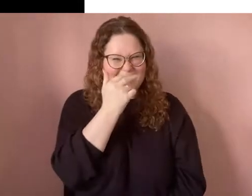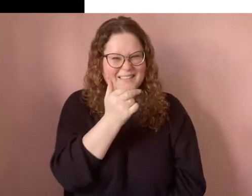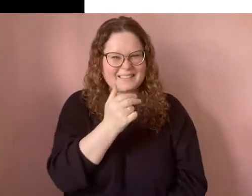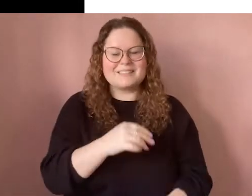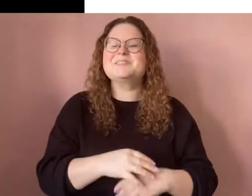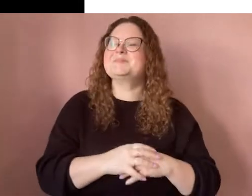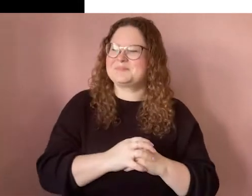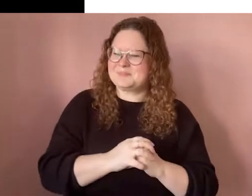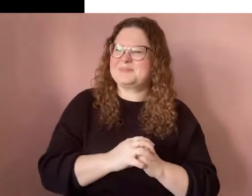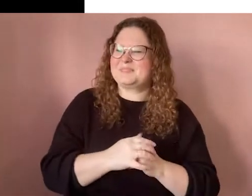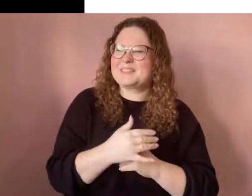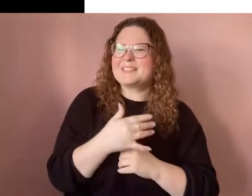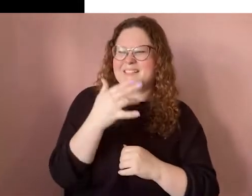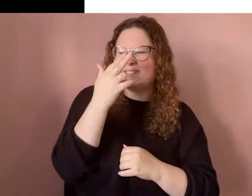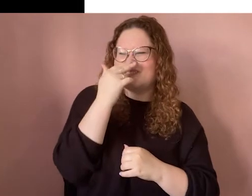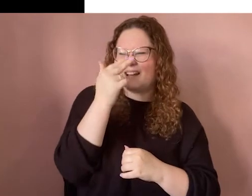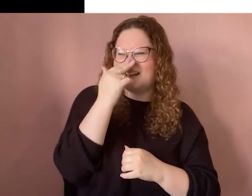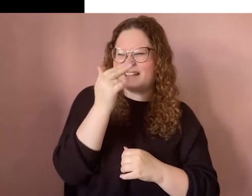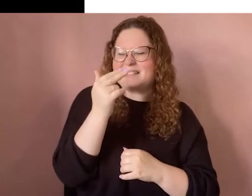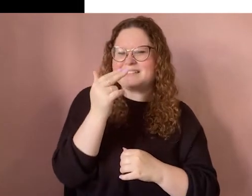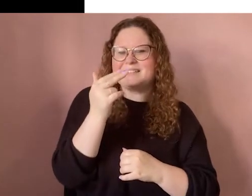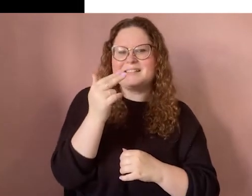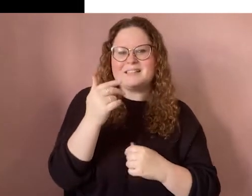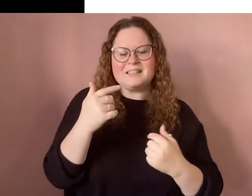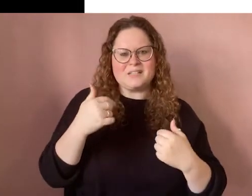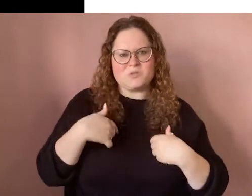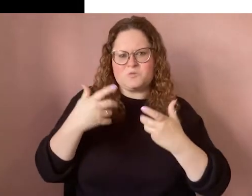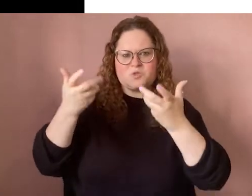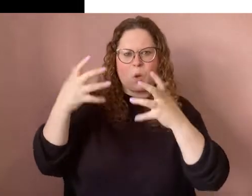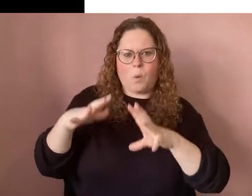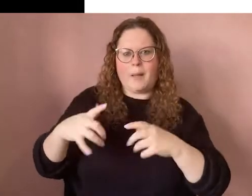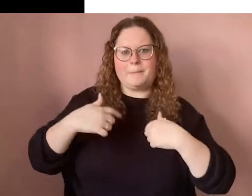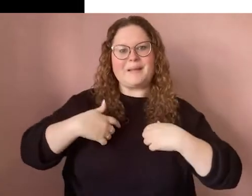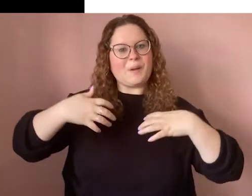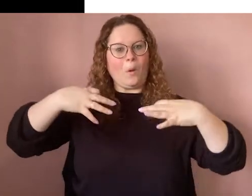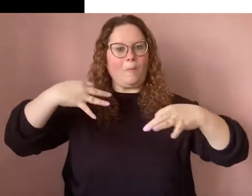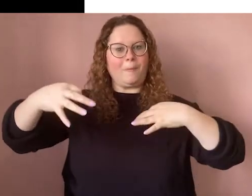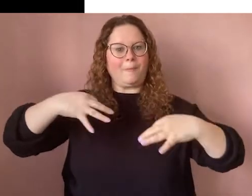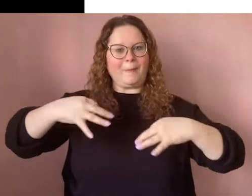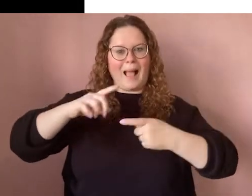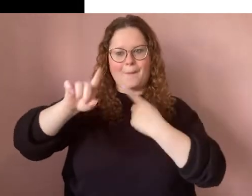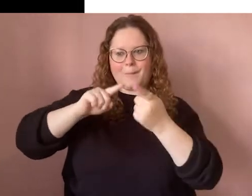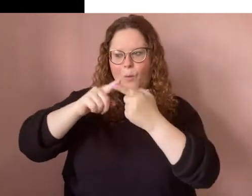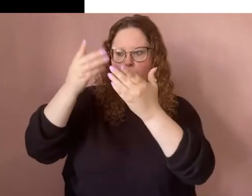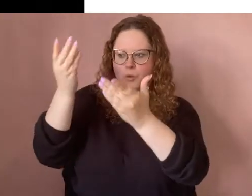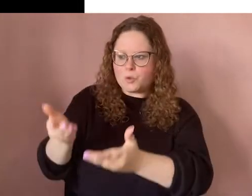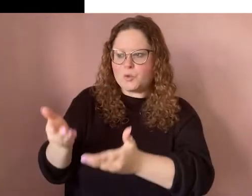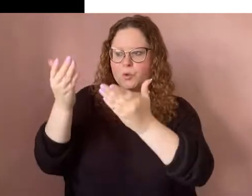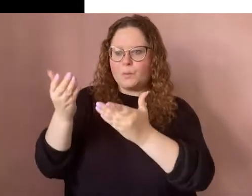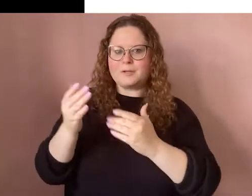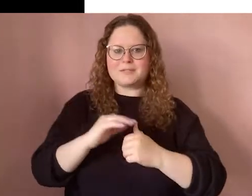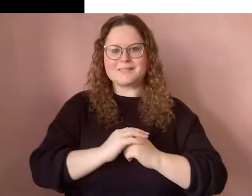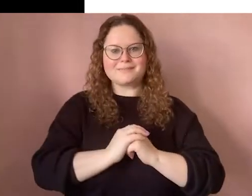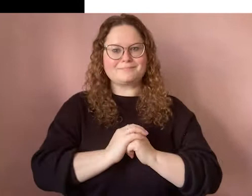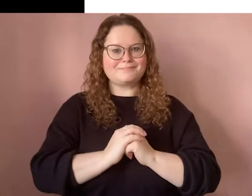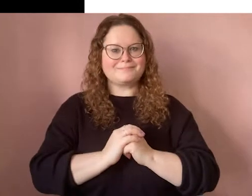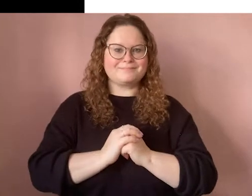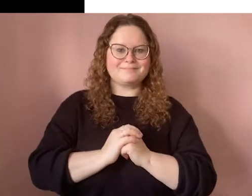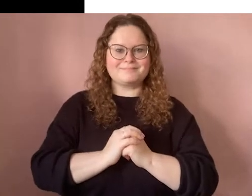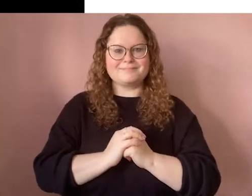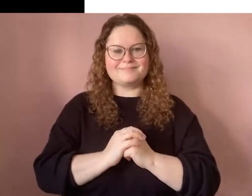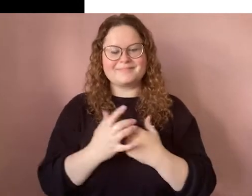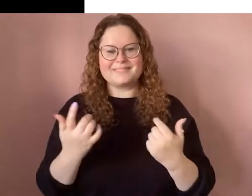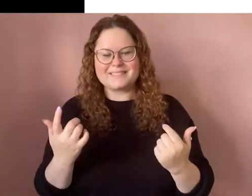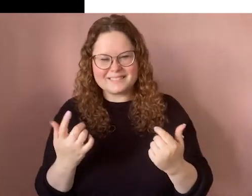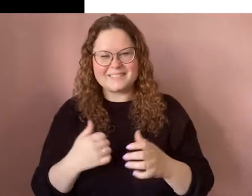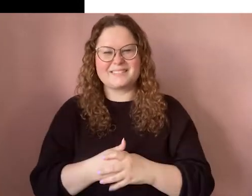very funny reaction. I always tell people you don't want to be on while I read a bio because it feels awkward. Like you're a bit of a narcissist, and I am, so I try